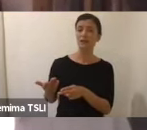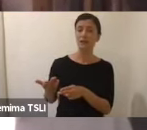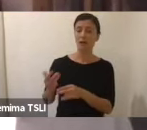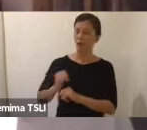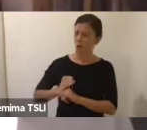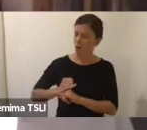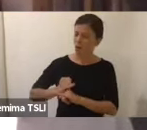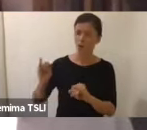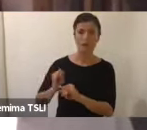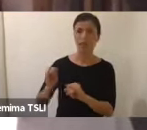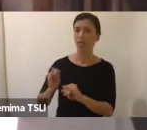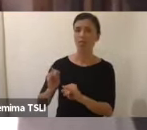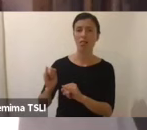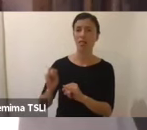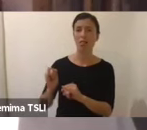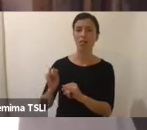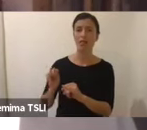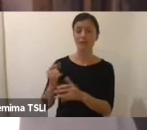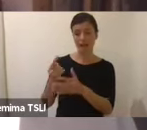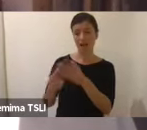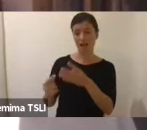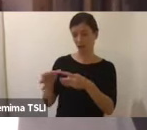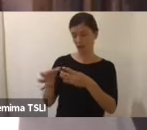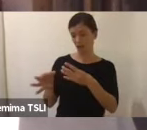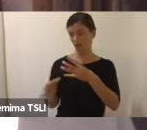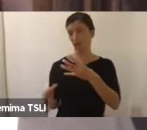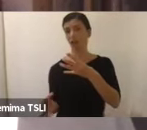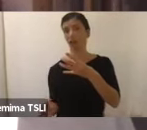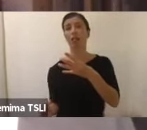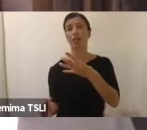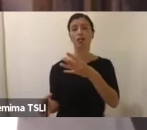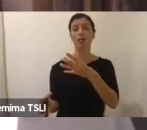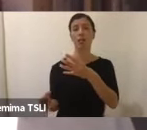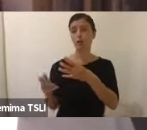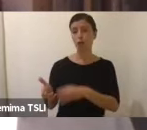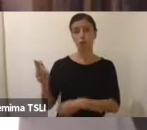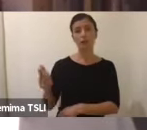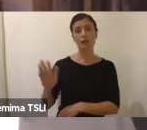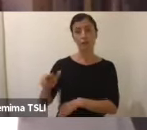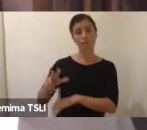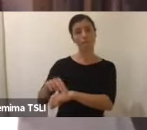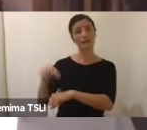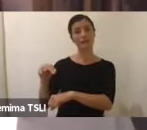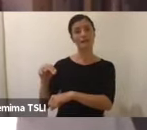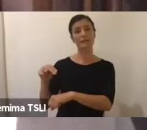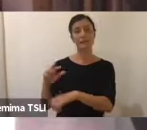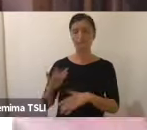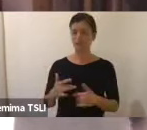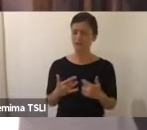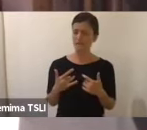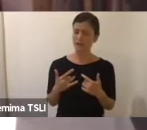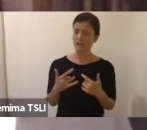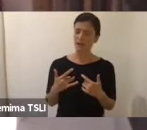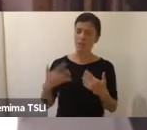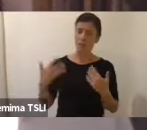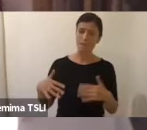and uh my strong sense of the the the the pain and suffering in those